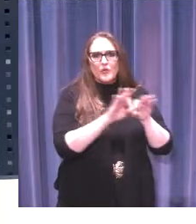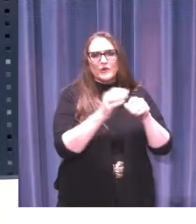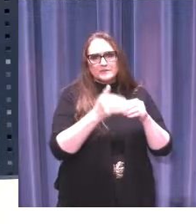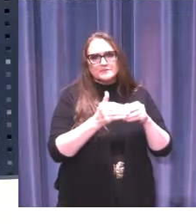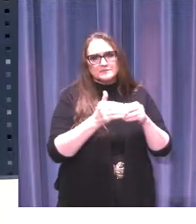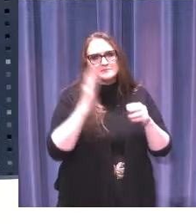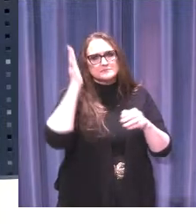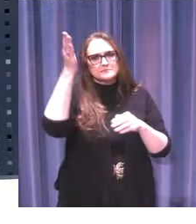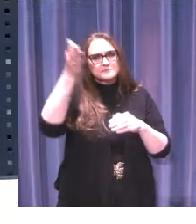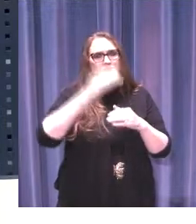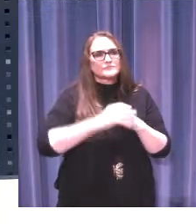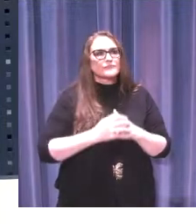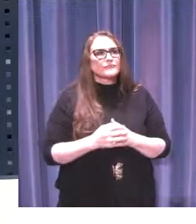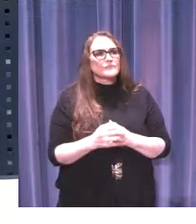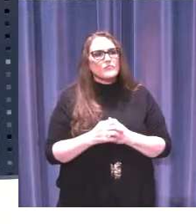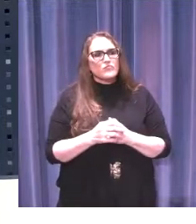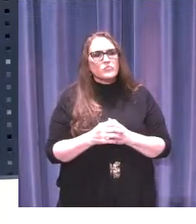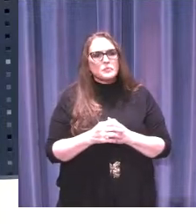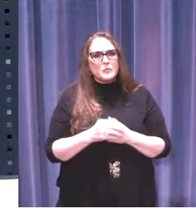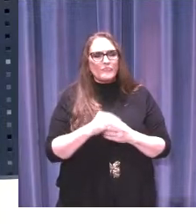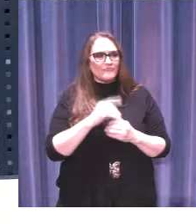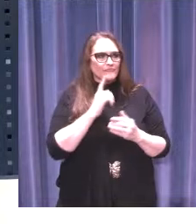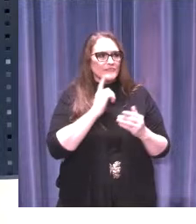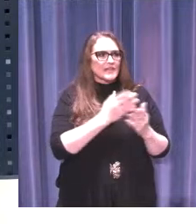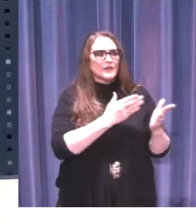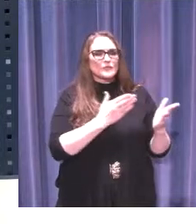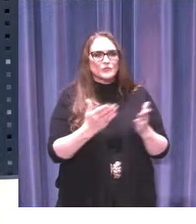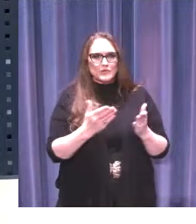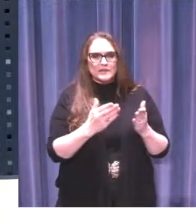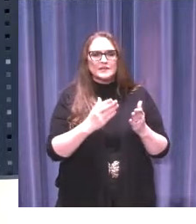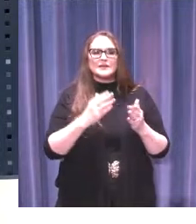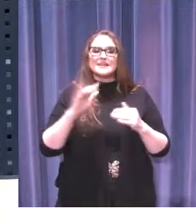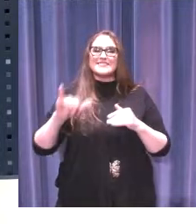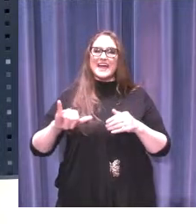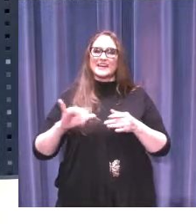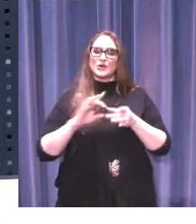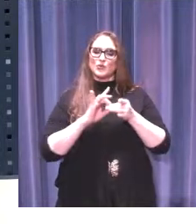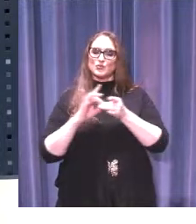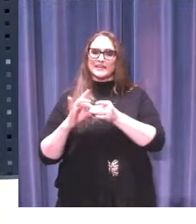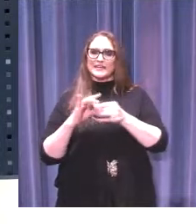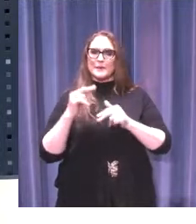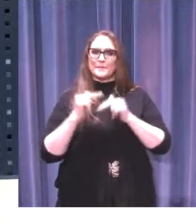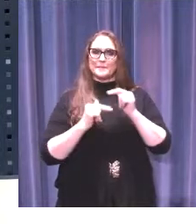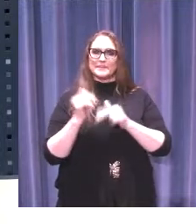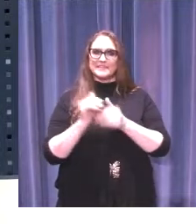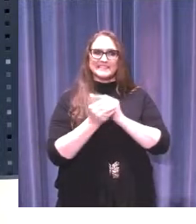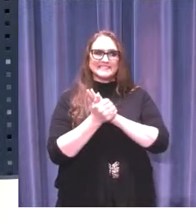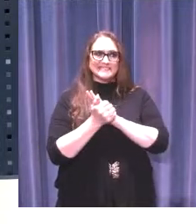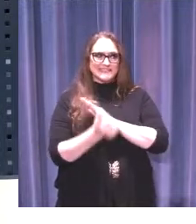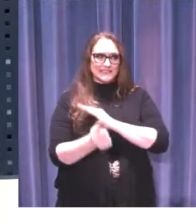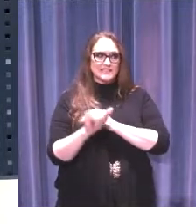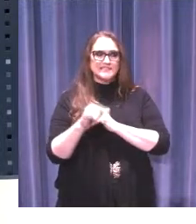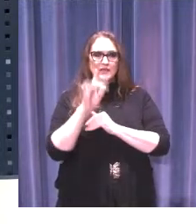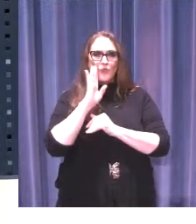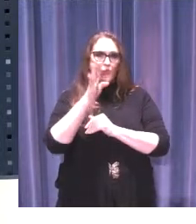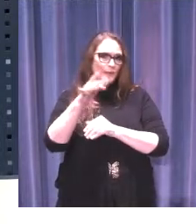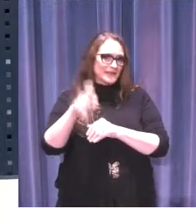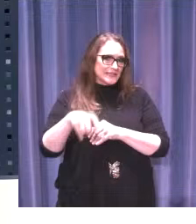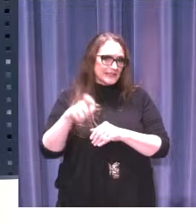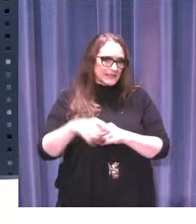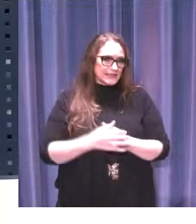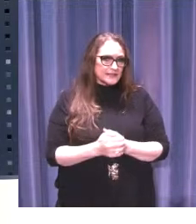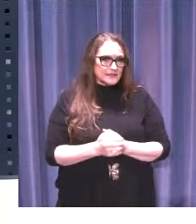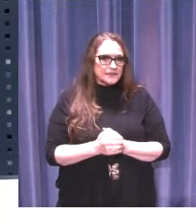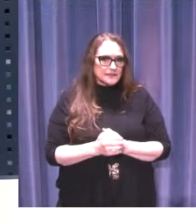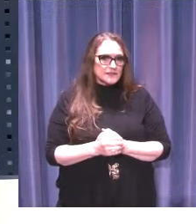forward. And I bring the relationship building skills that are going to be needed